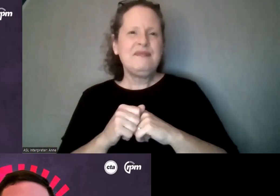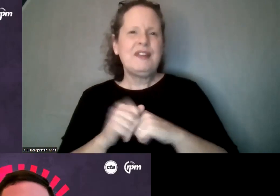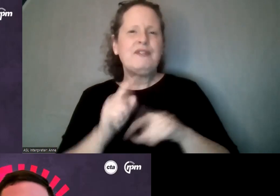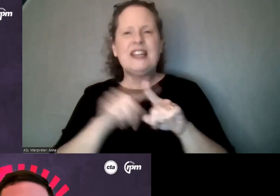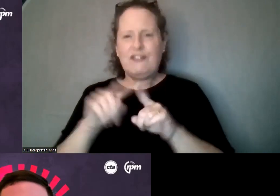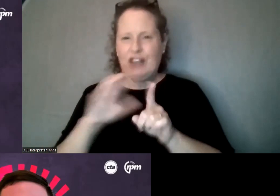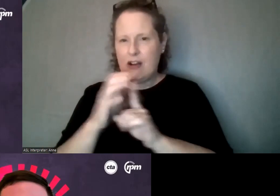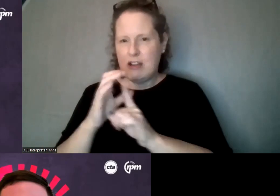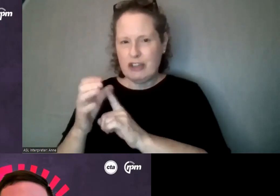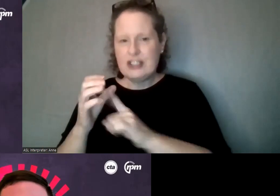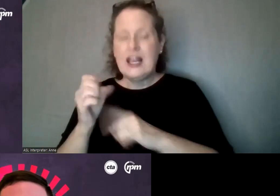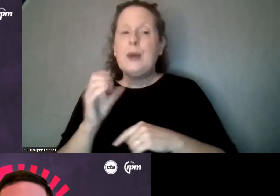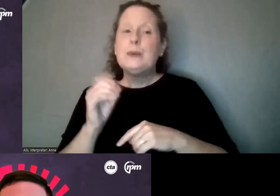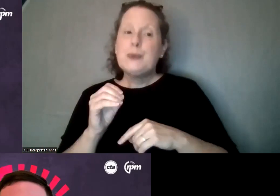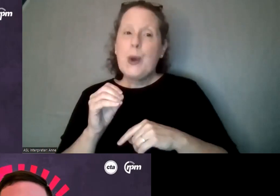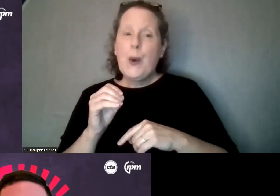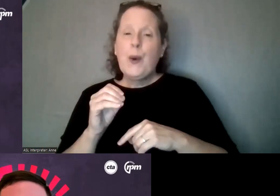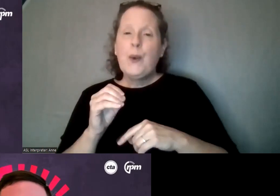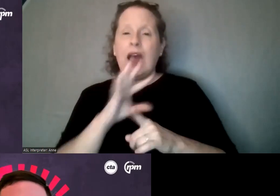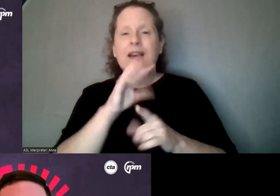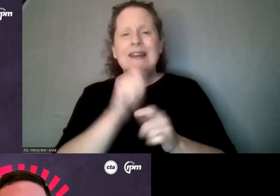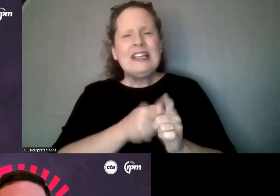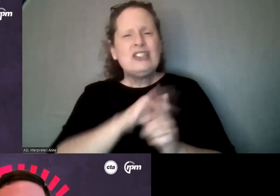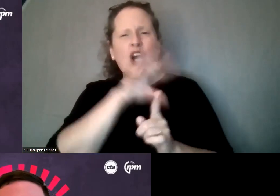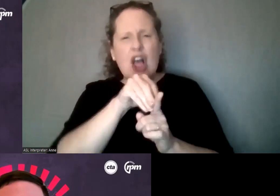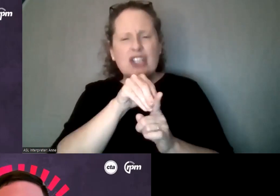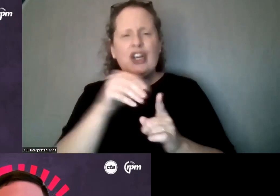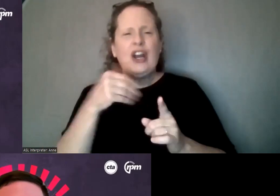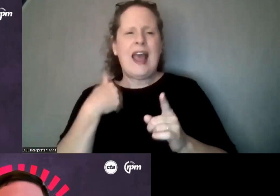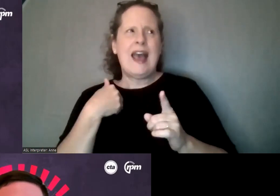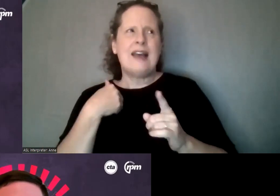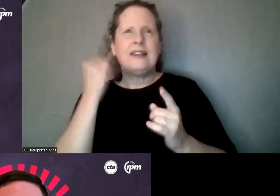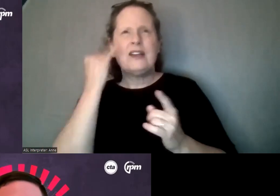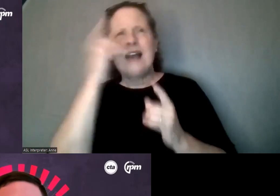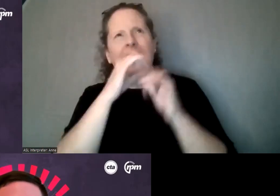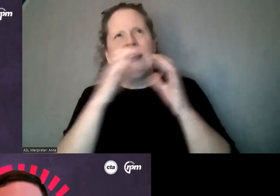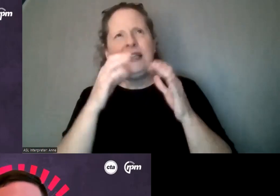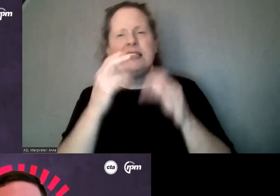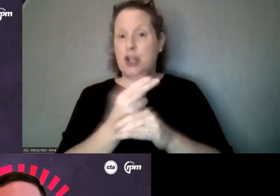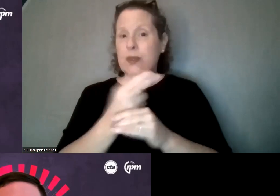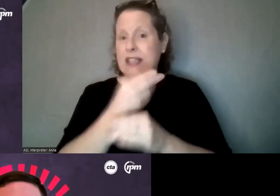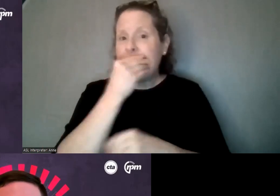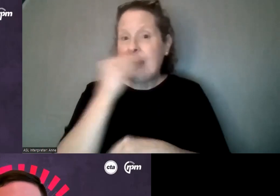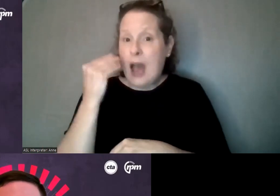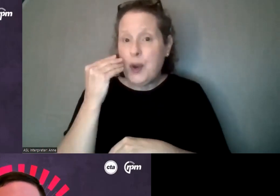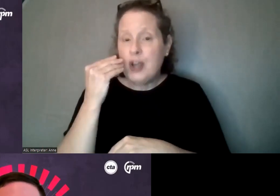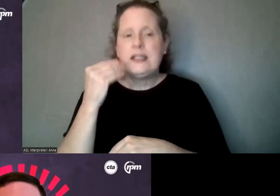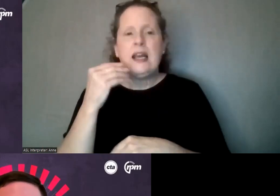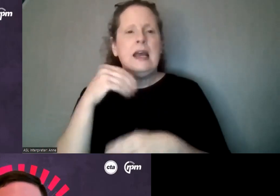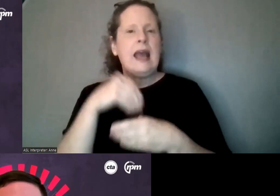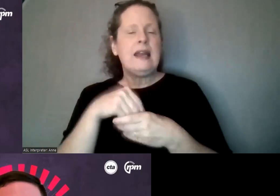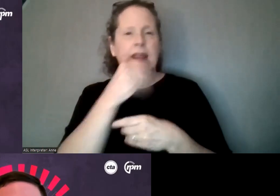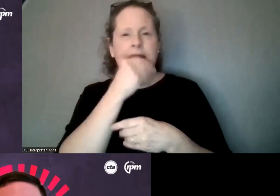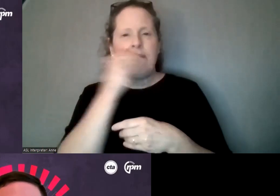cultures. So it's that every culture has a use of flowers, and then flower usually makes